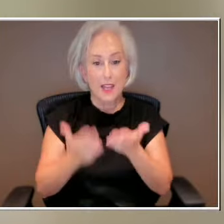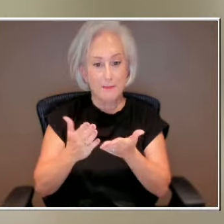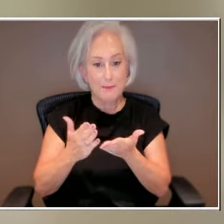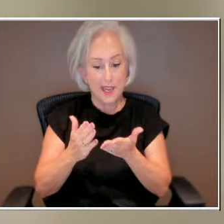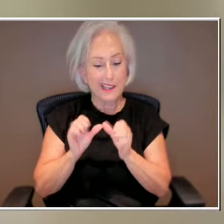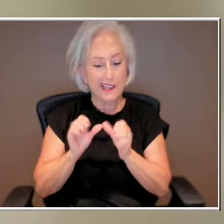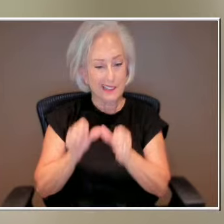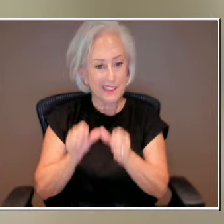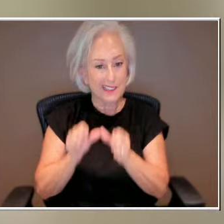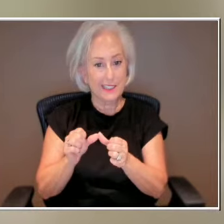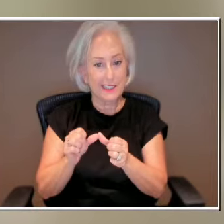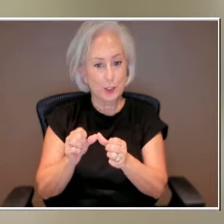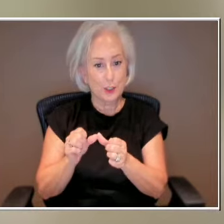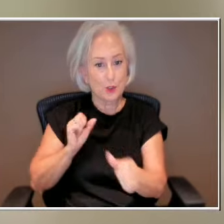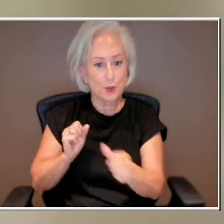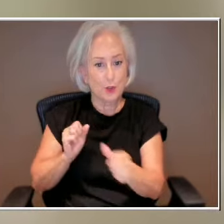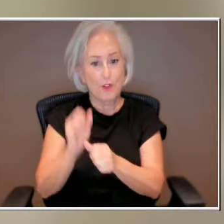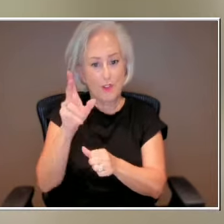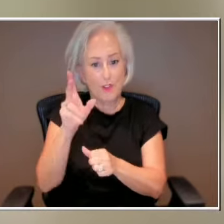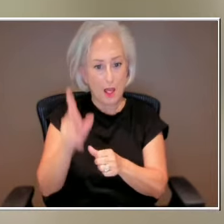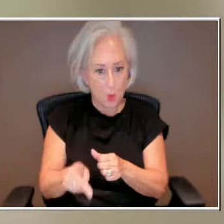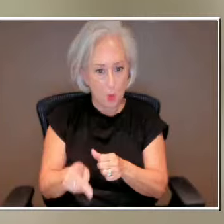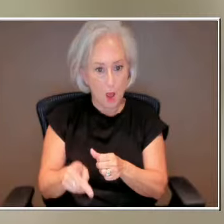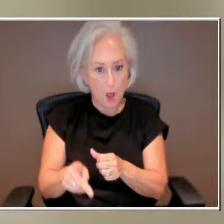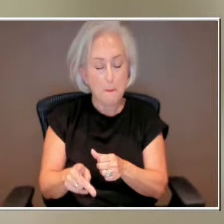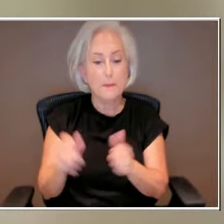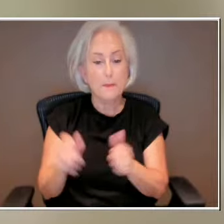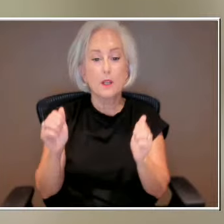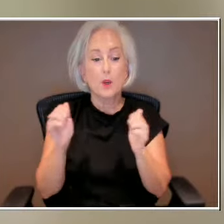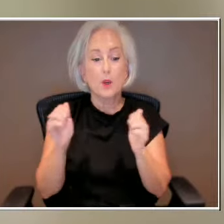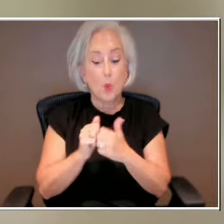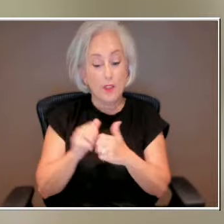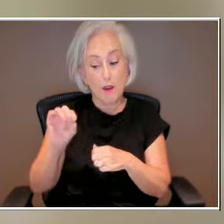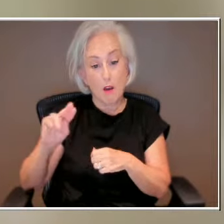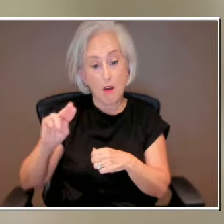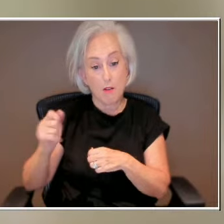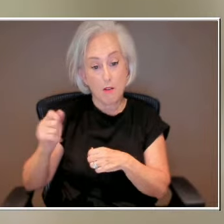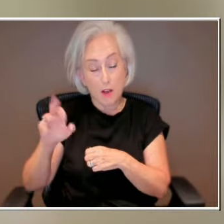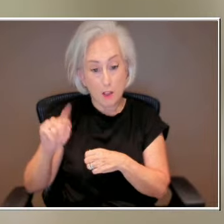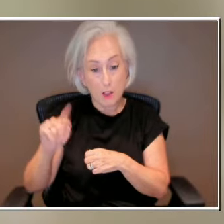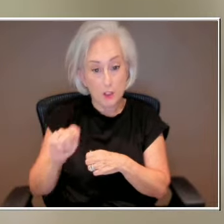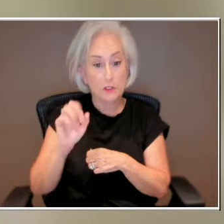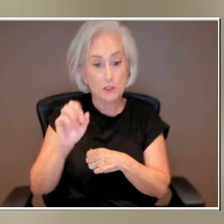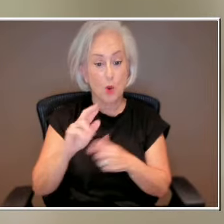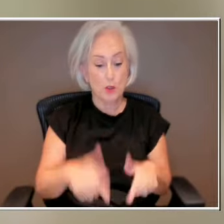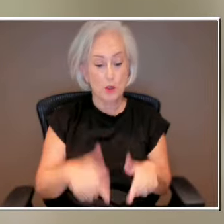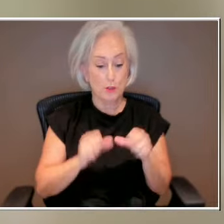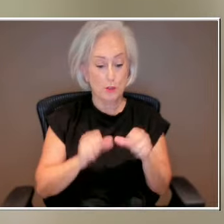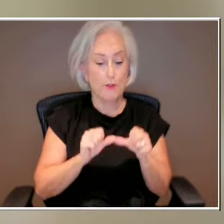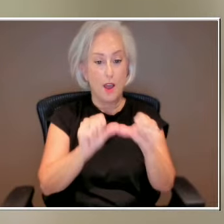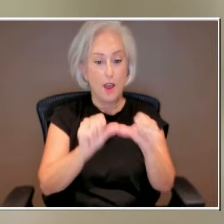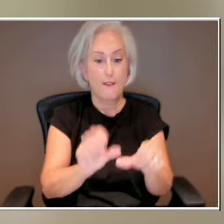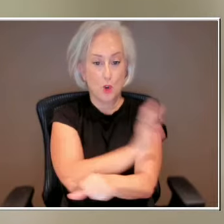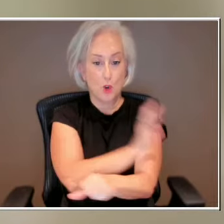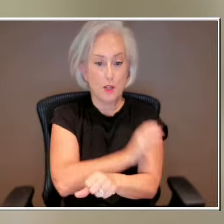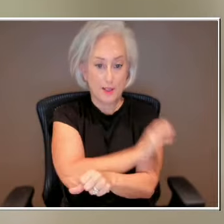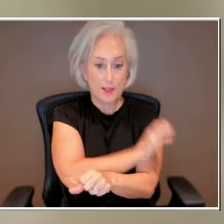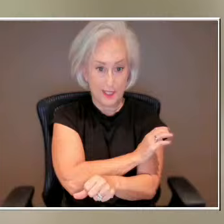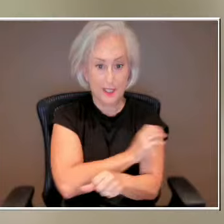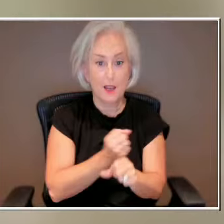oncology extended clinics, whether it is with their medical oncologist or with the survivorship clinic once a year